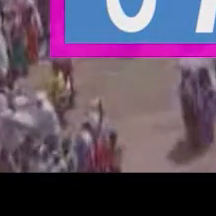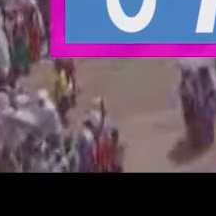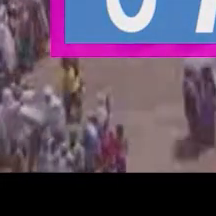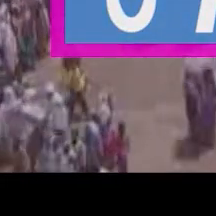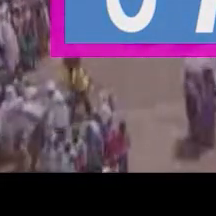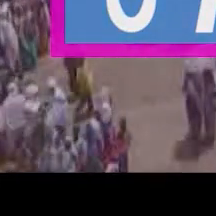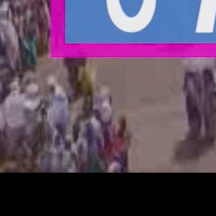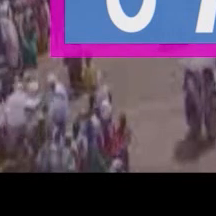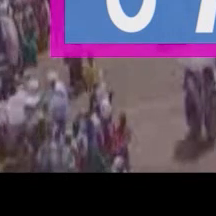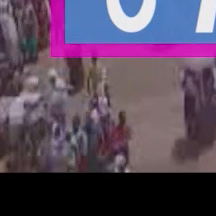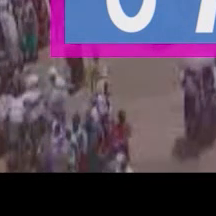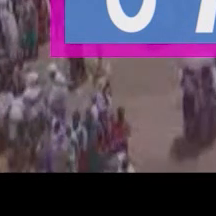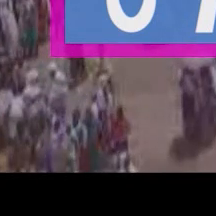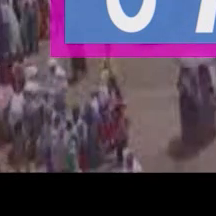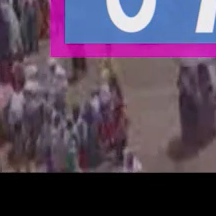0944718282